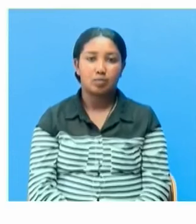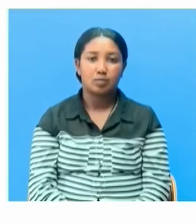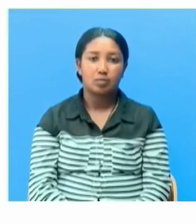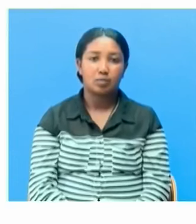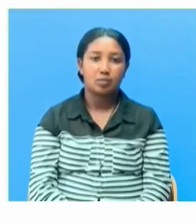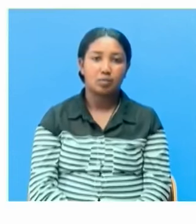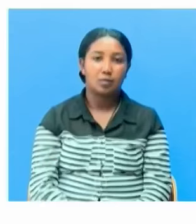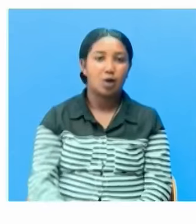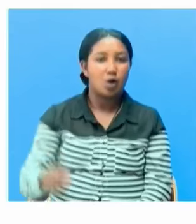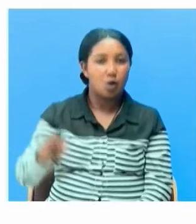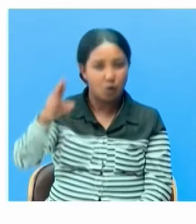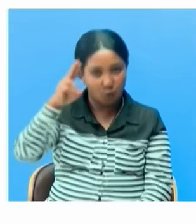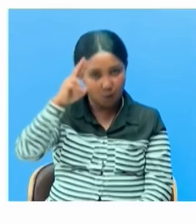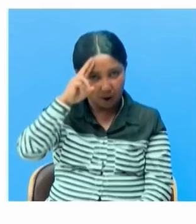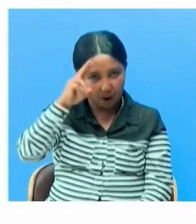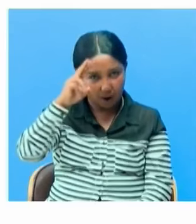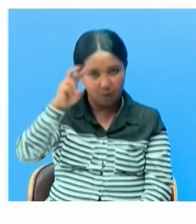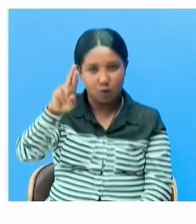Roba